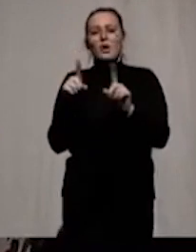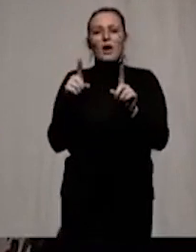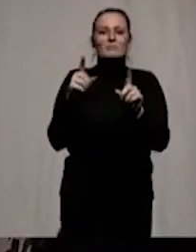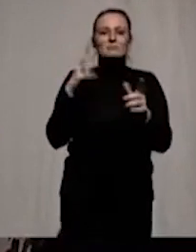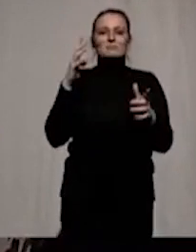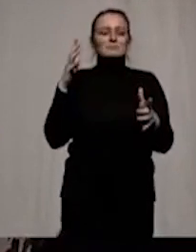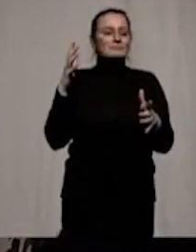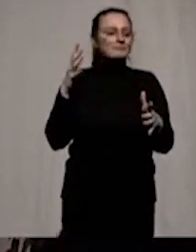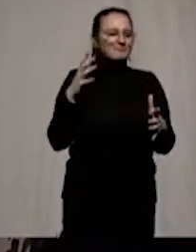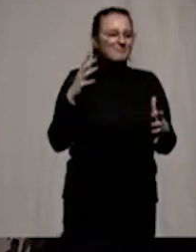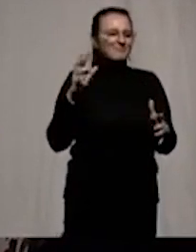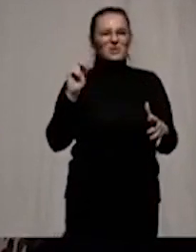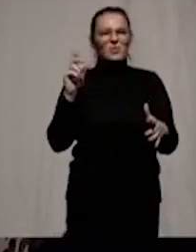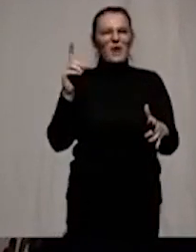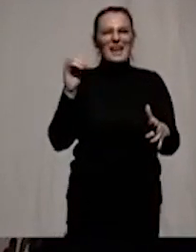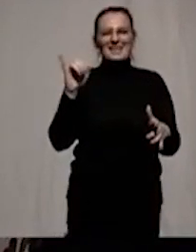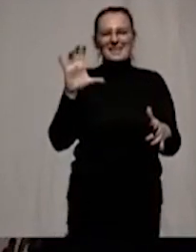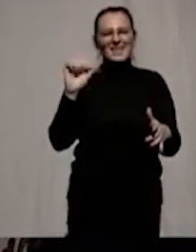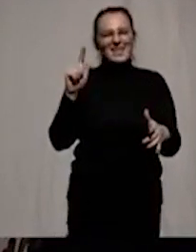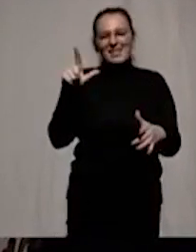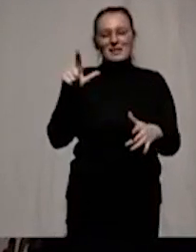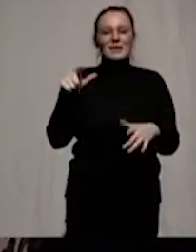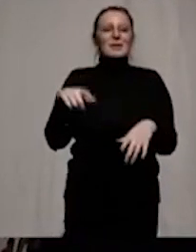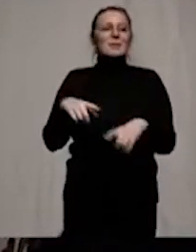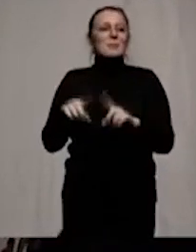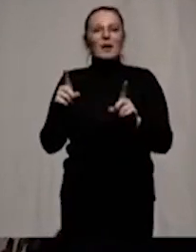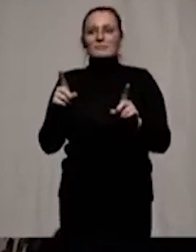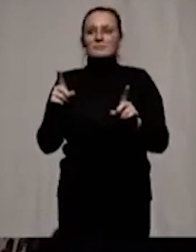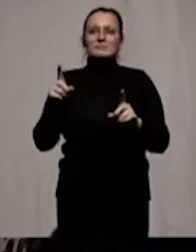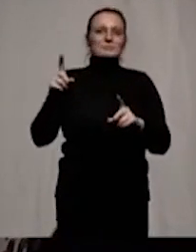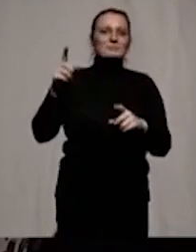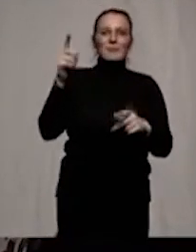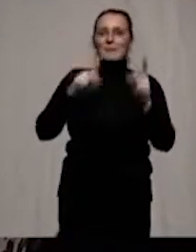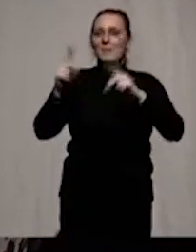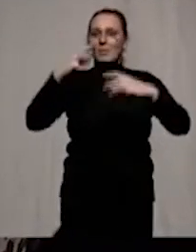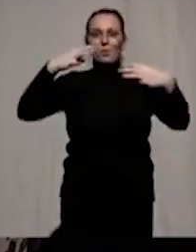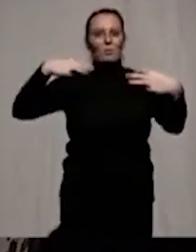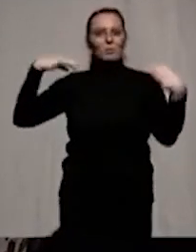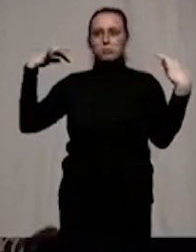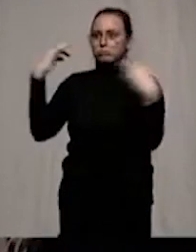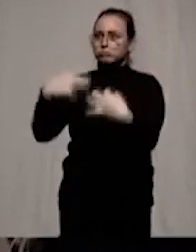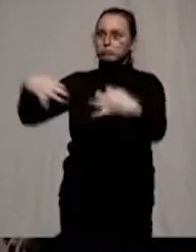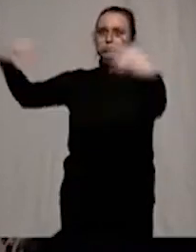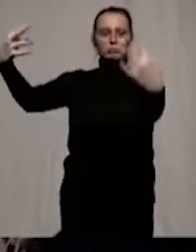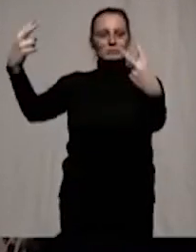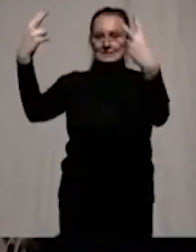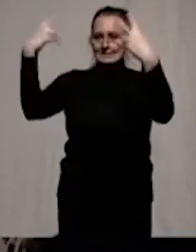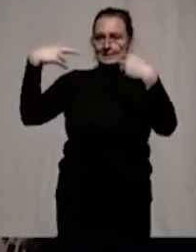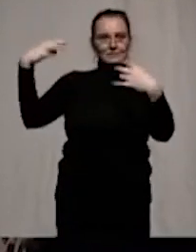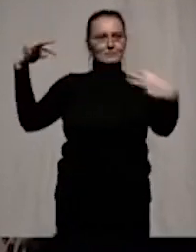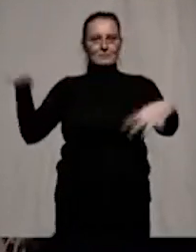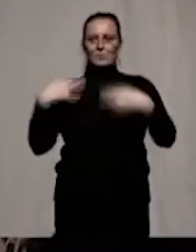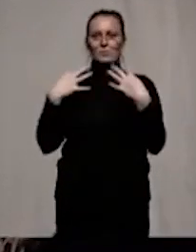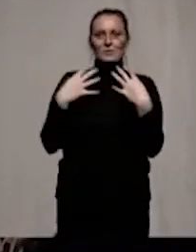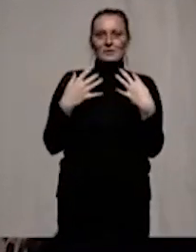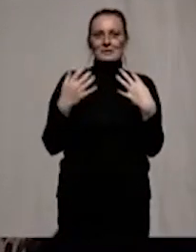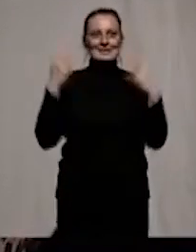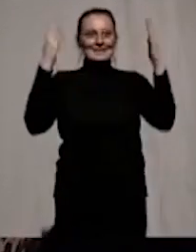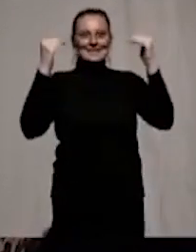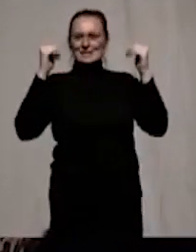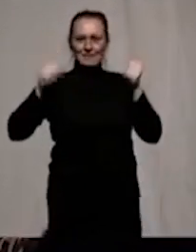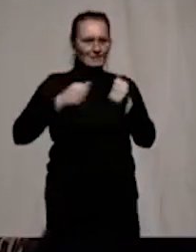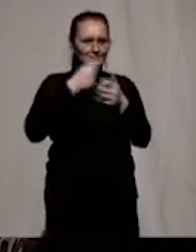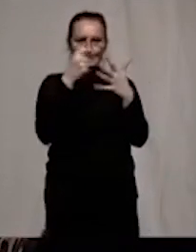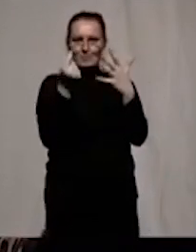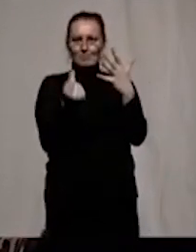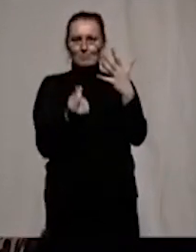woman in the room and everybody's looking at you and they're all career musicians and they're expecting you to be this already superstar. And then it's like, well, I had 52